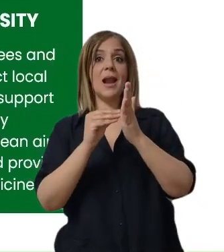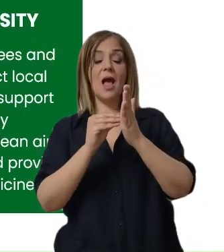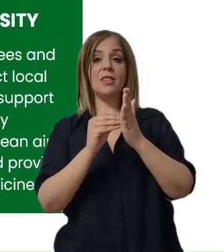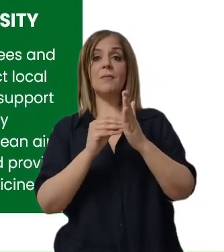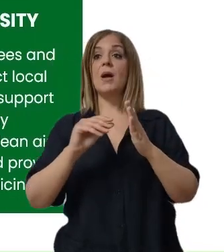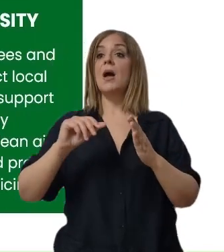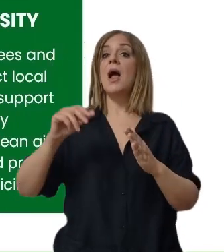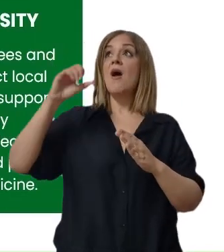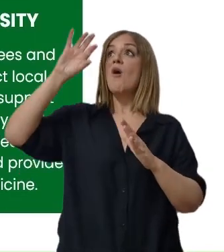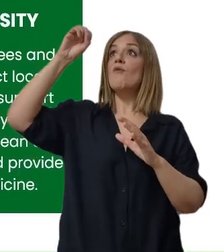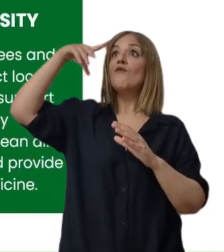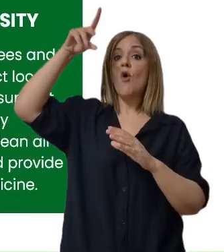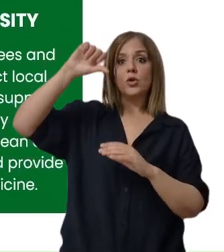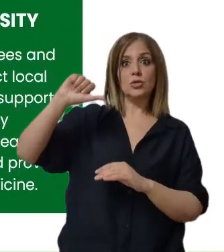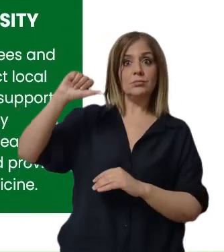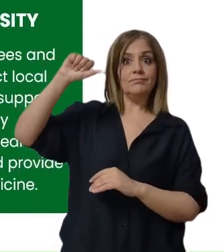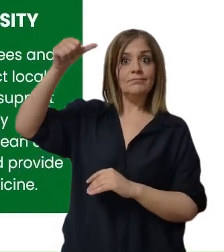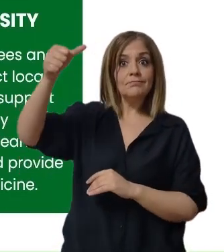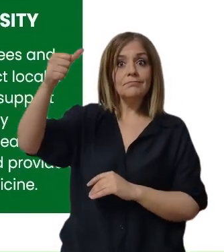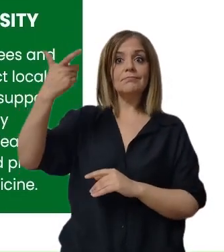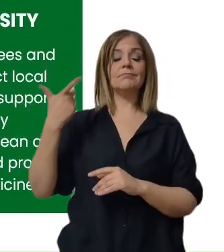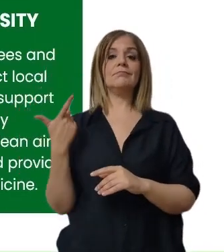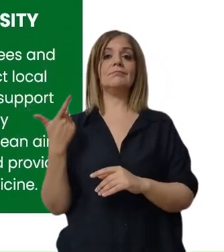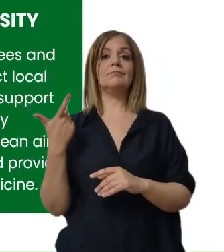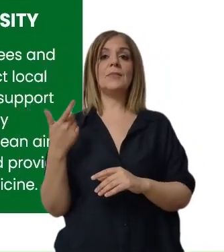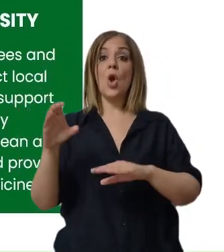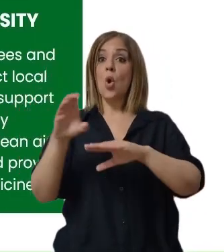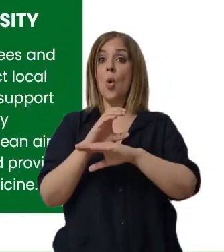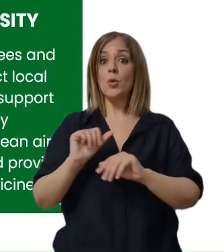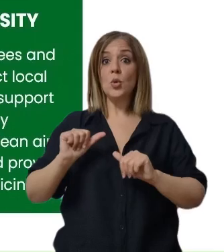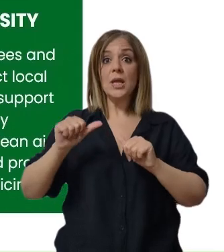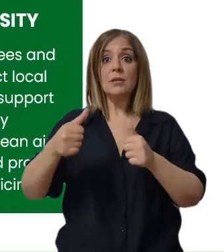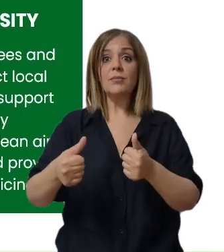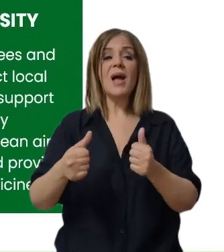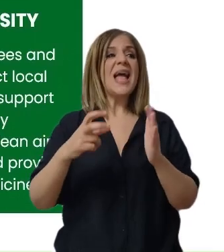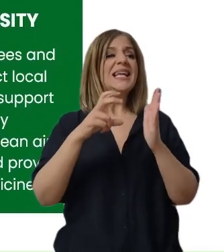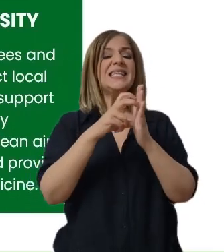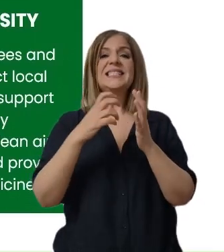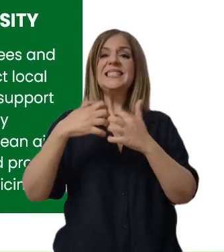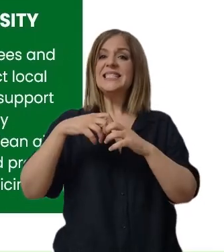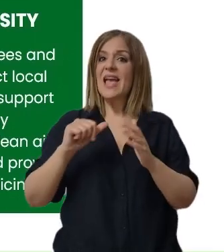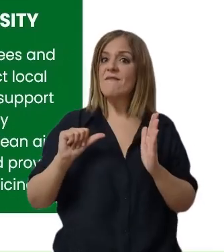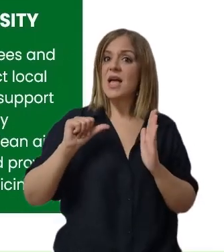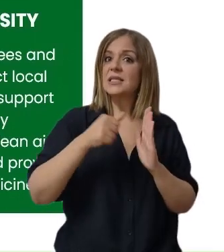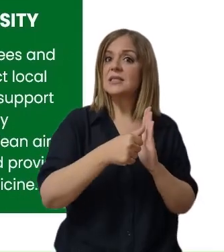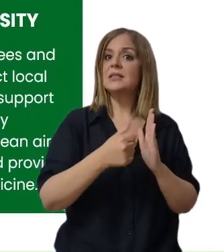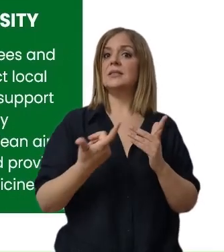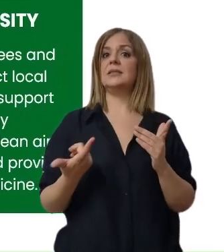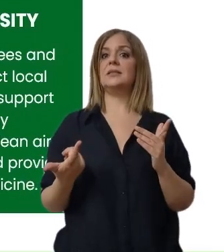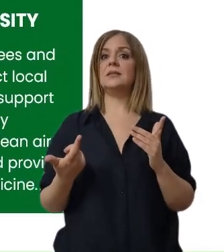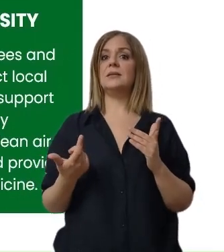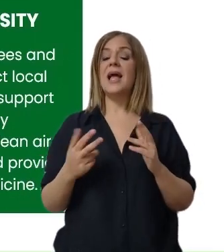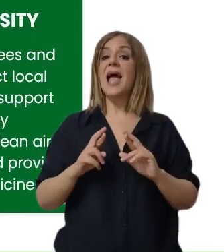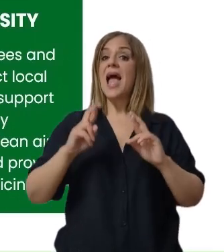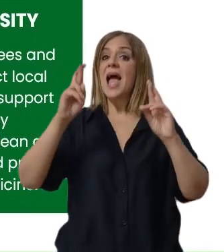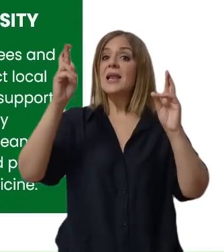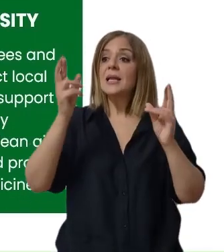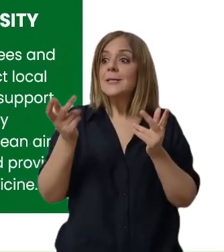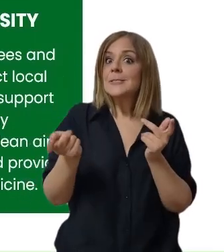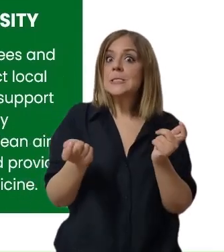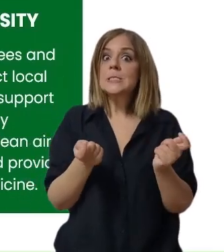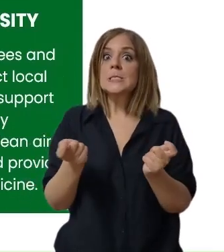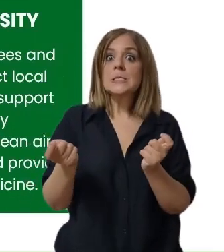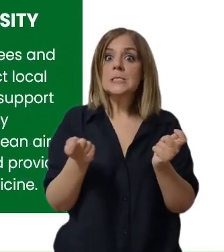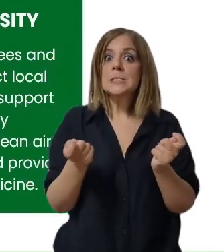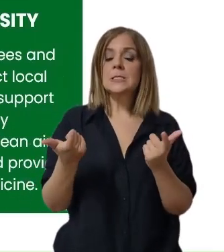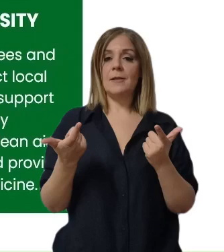turn off the lights, computers, devices, using energy efficient